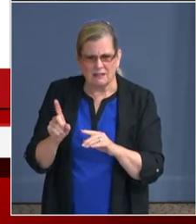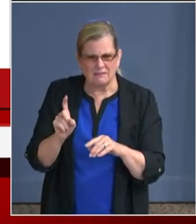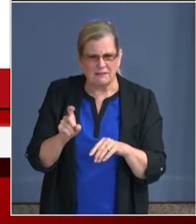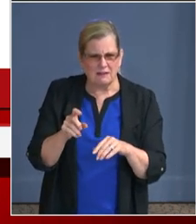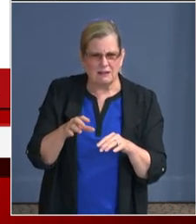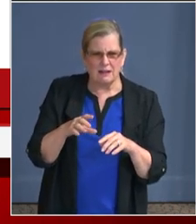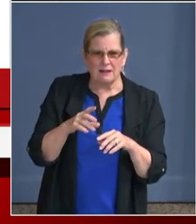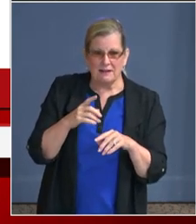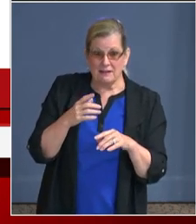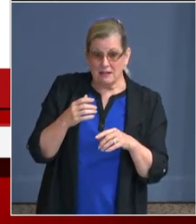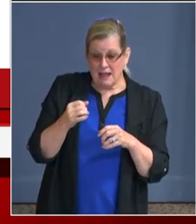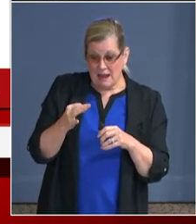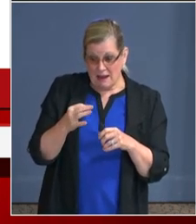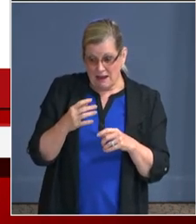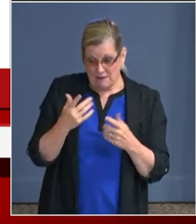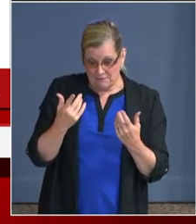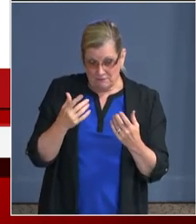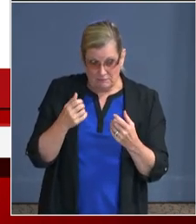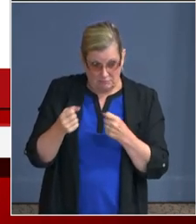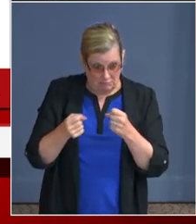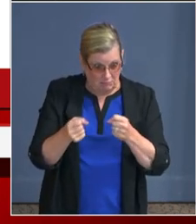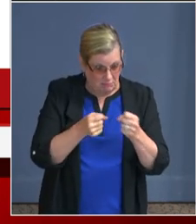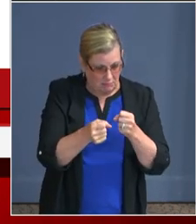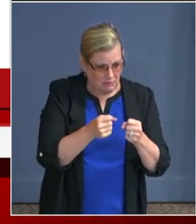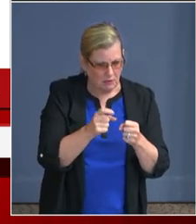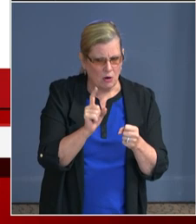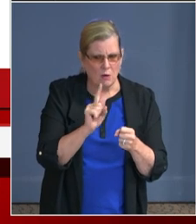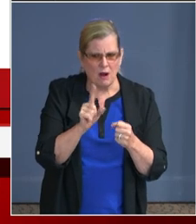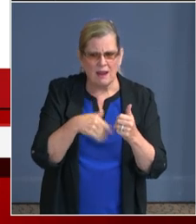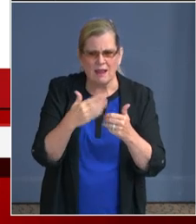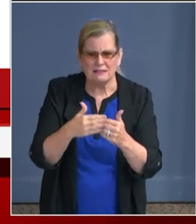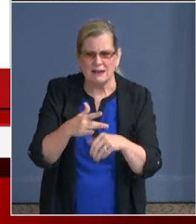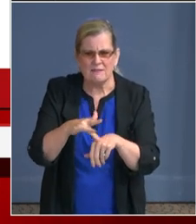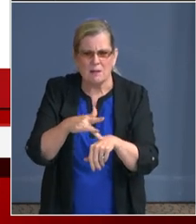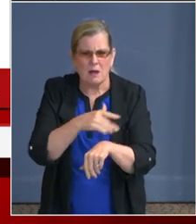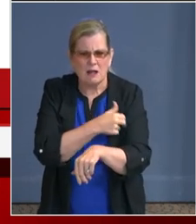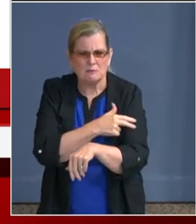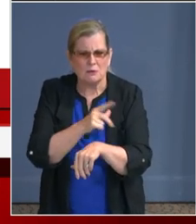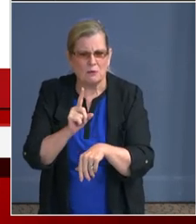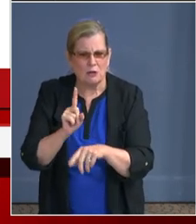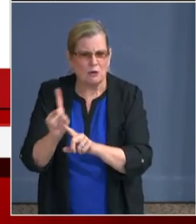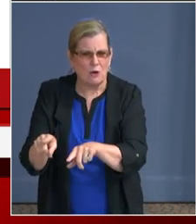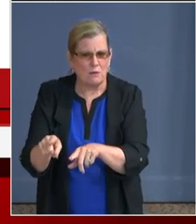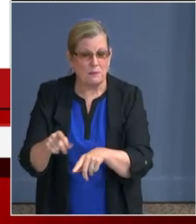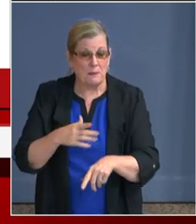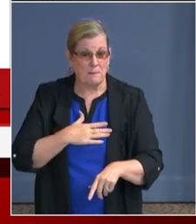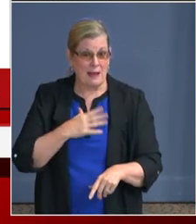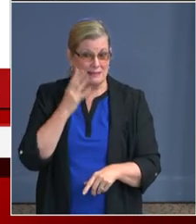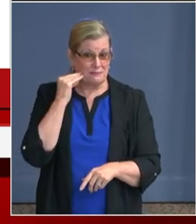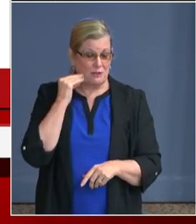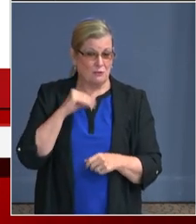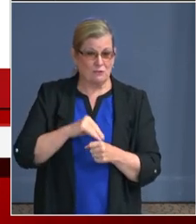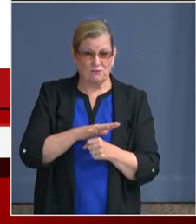watch this closely, and we're reminded that our experience with this virus is not